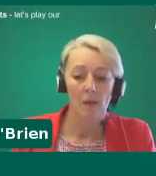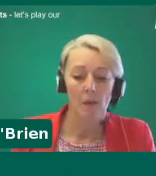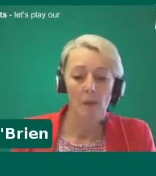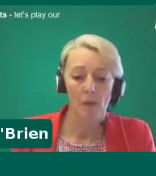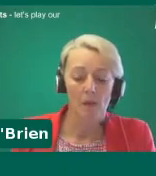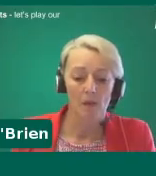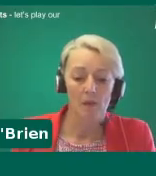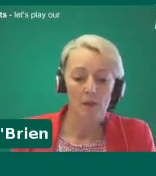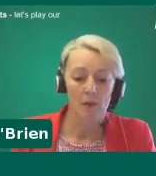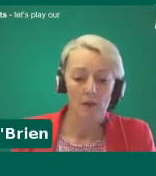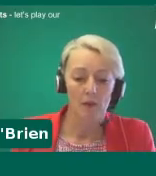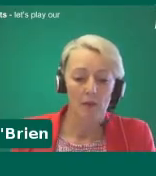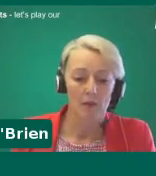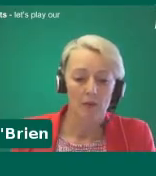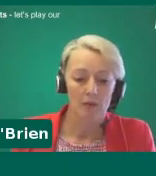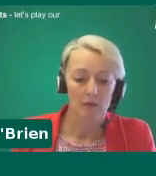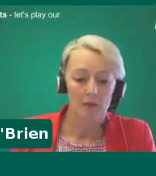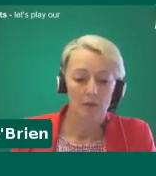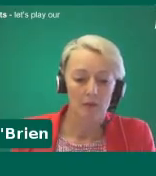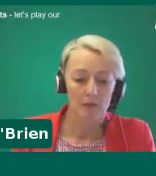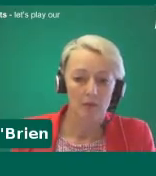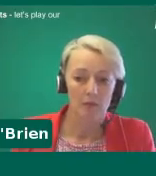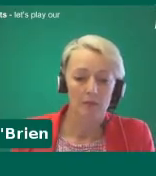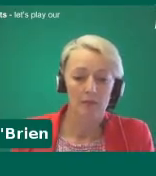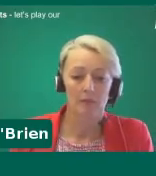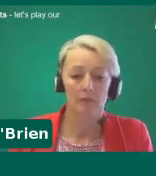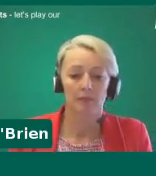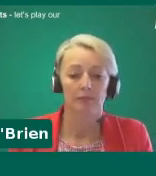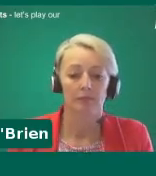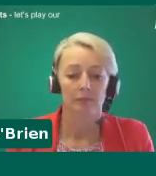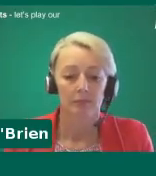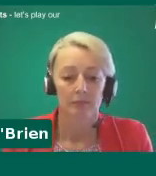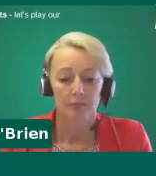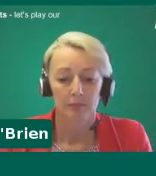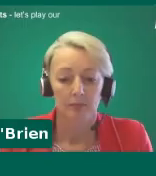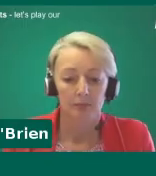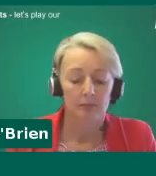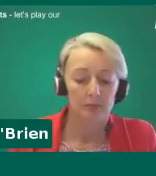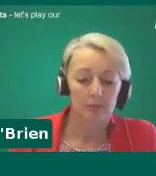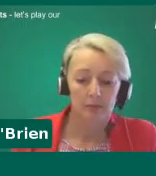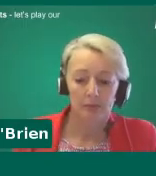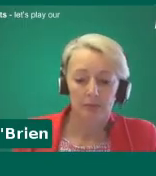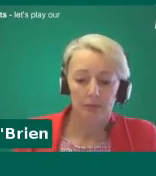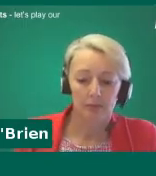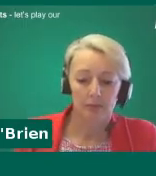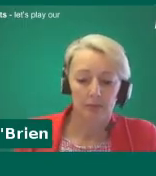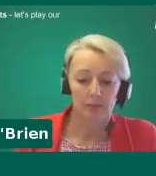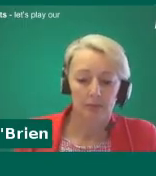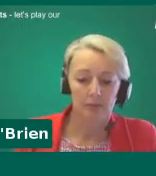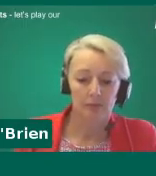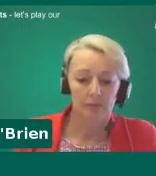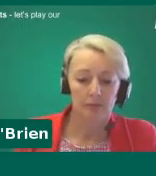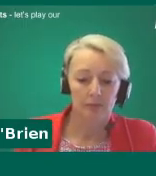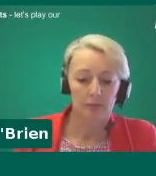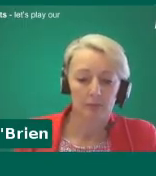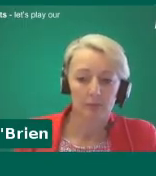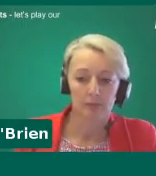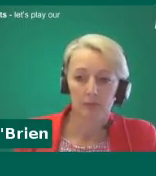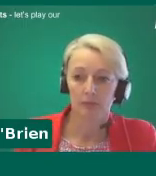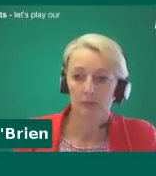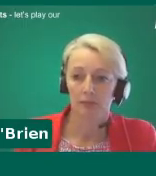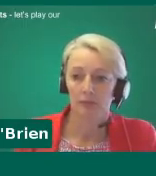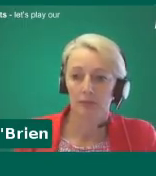or substantially progressed. In particular, the review highlighted our successes in building